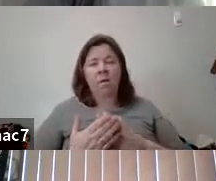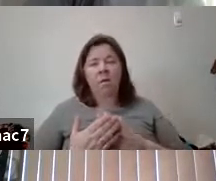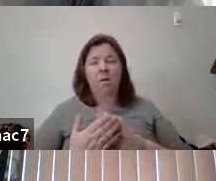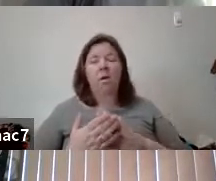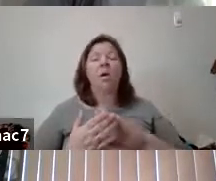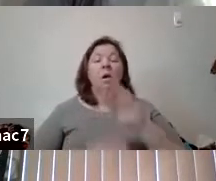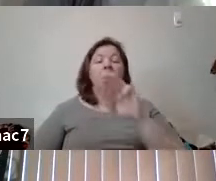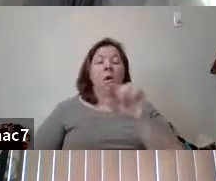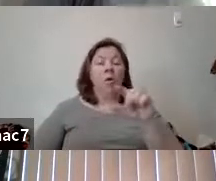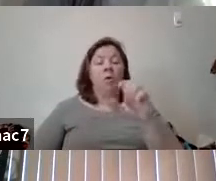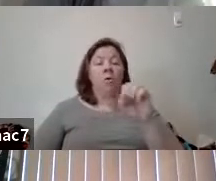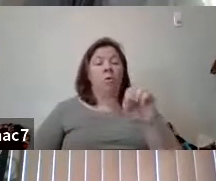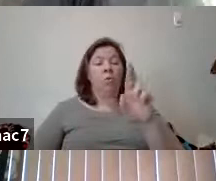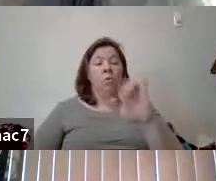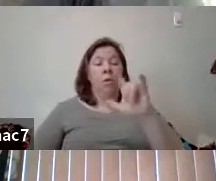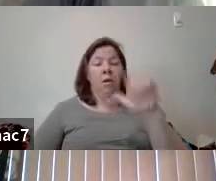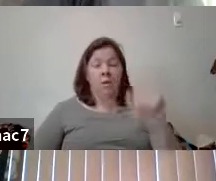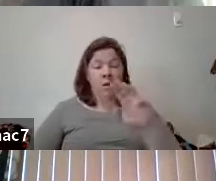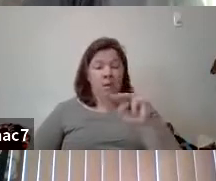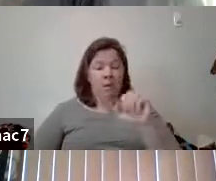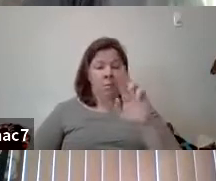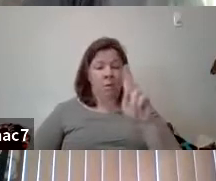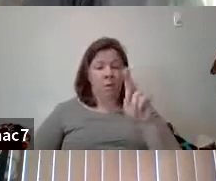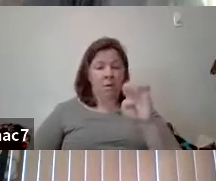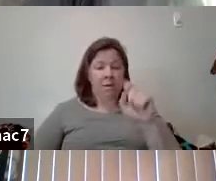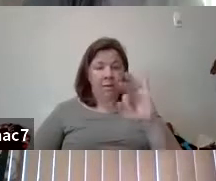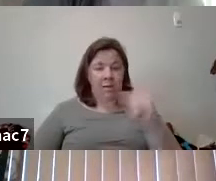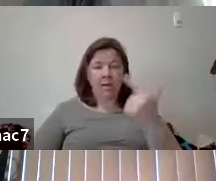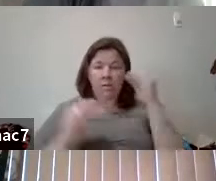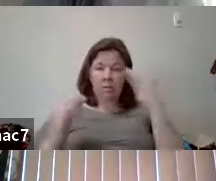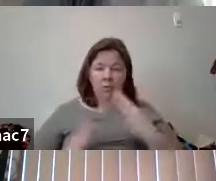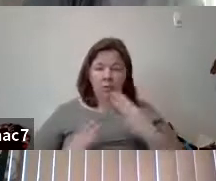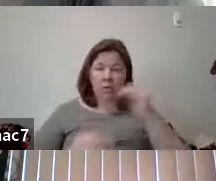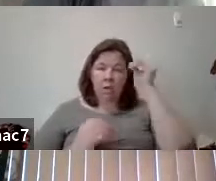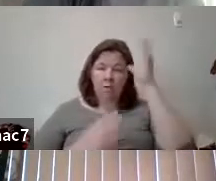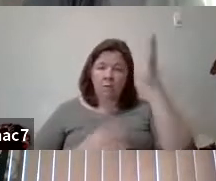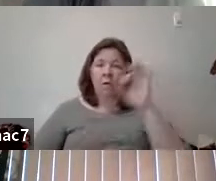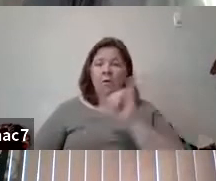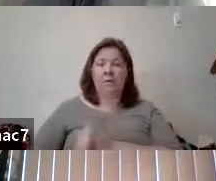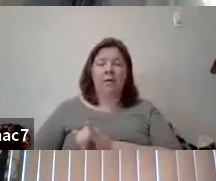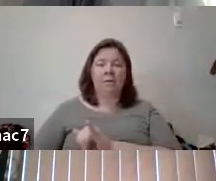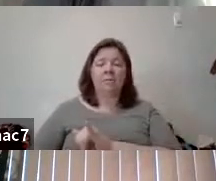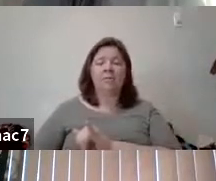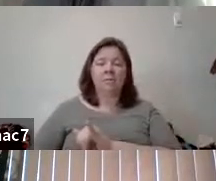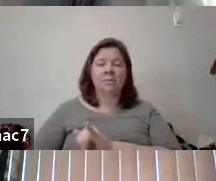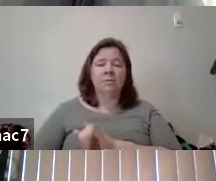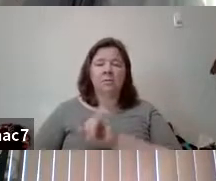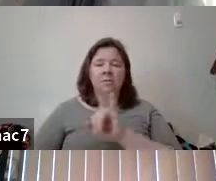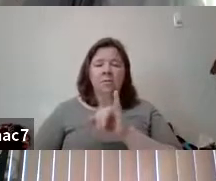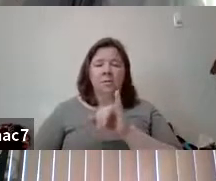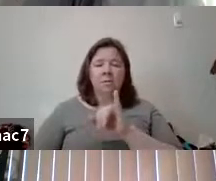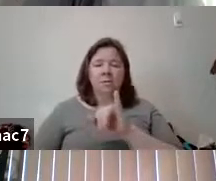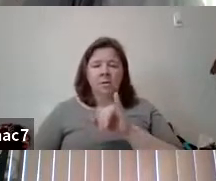instructor under J. Conrad Livingston, father of guerrilla marketing. And one